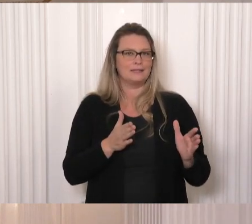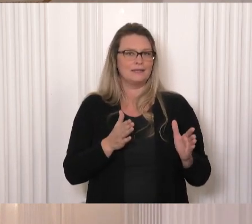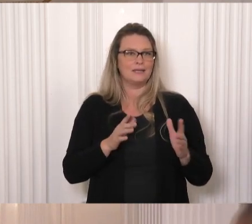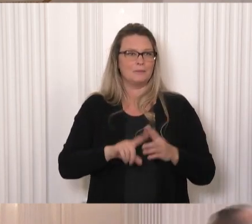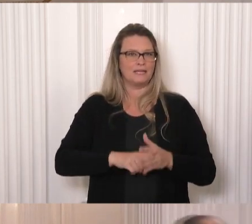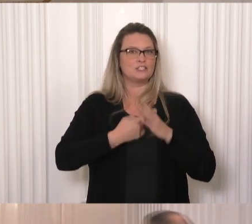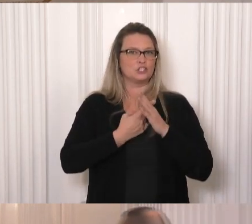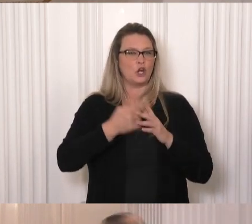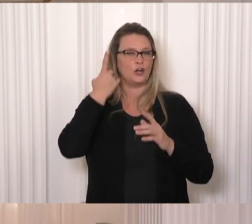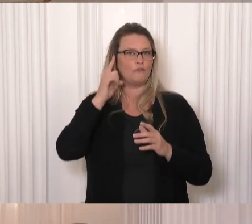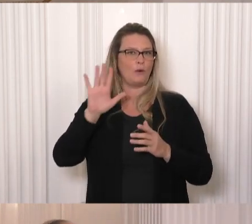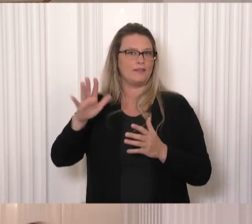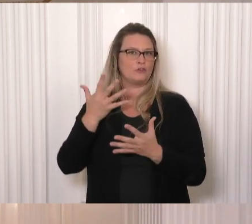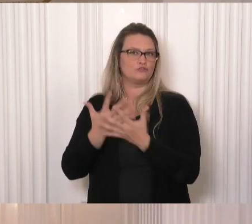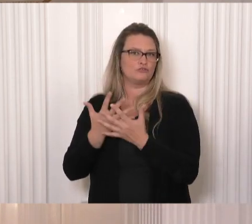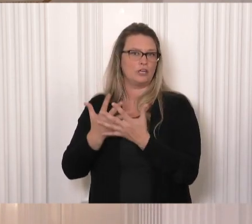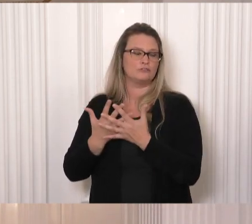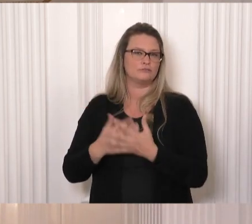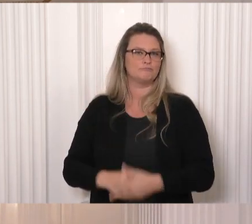correctional facilities.